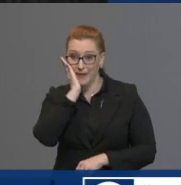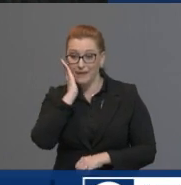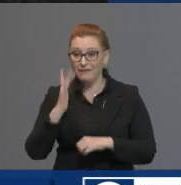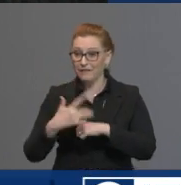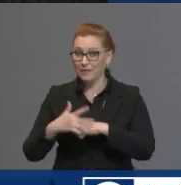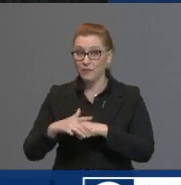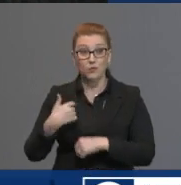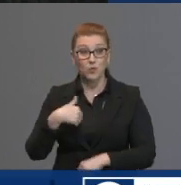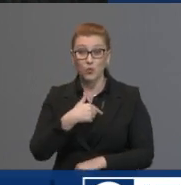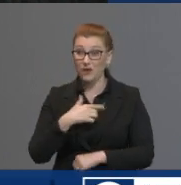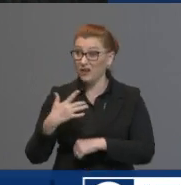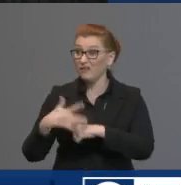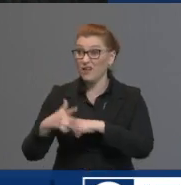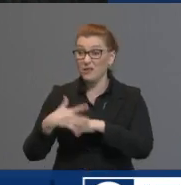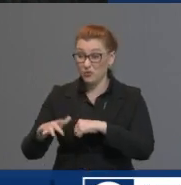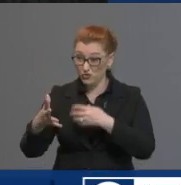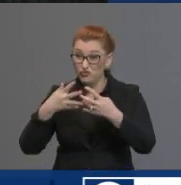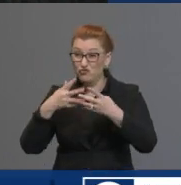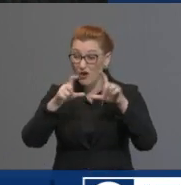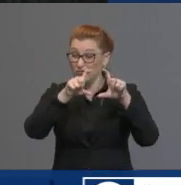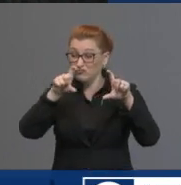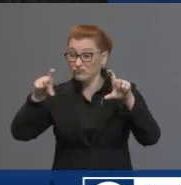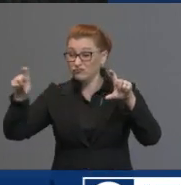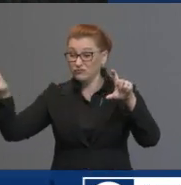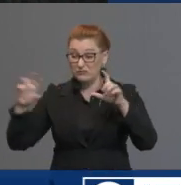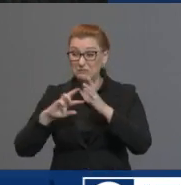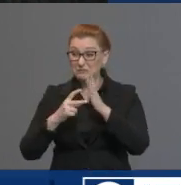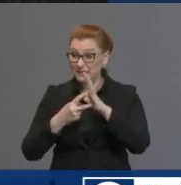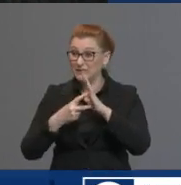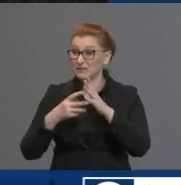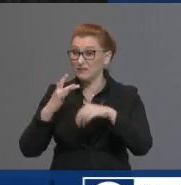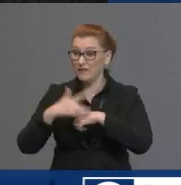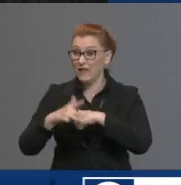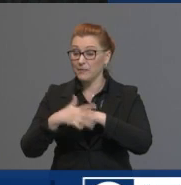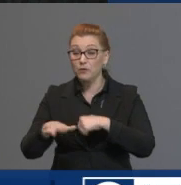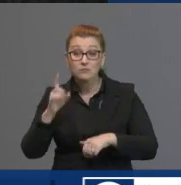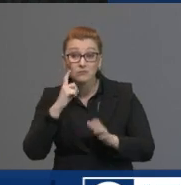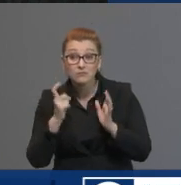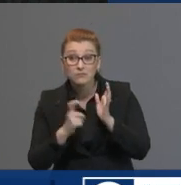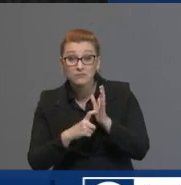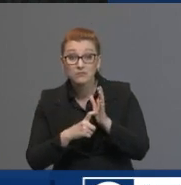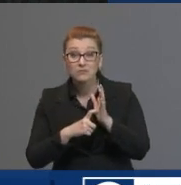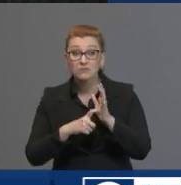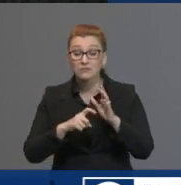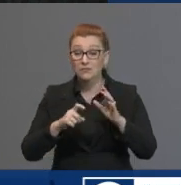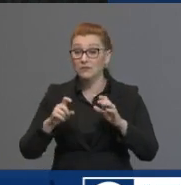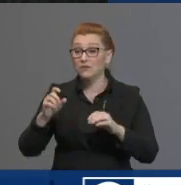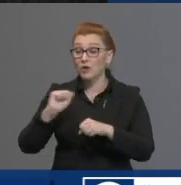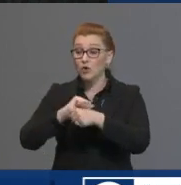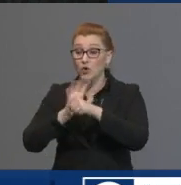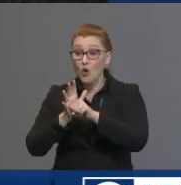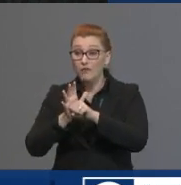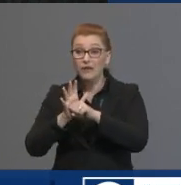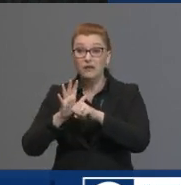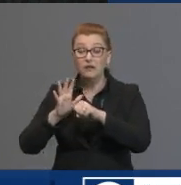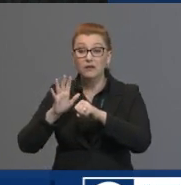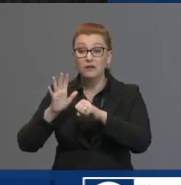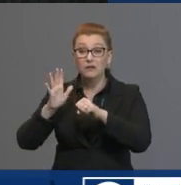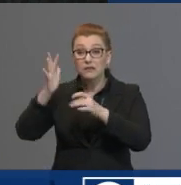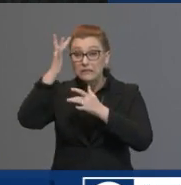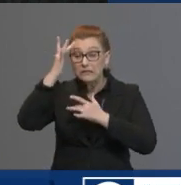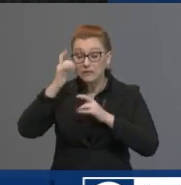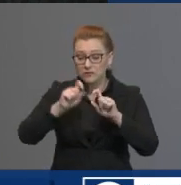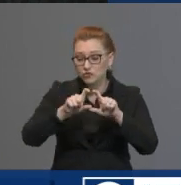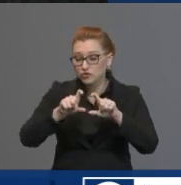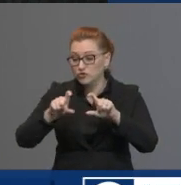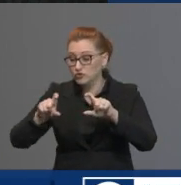bed. We have capacity, and you can see no spike in COVID-19 cases.